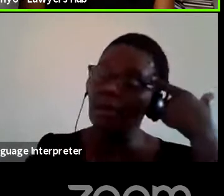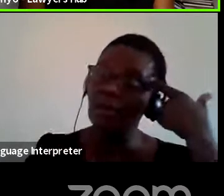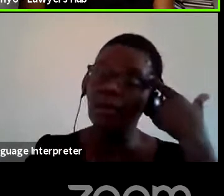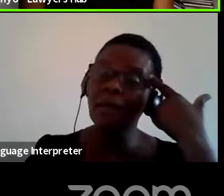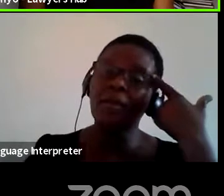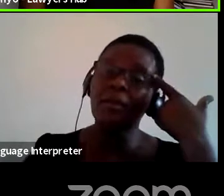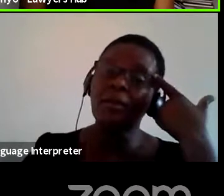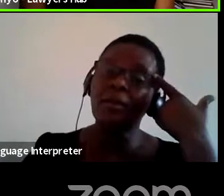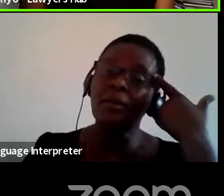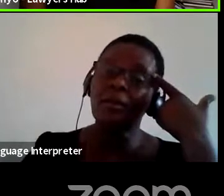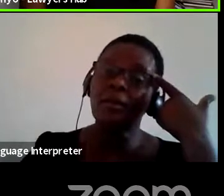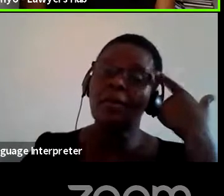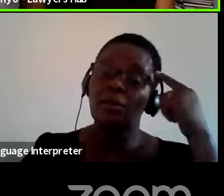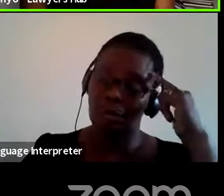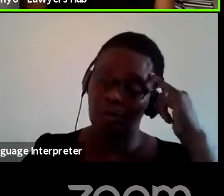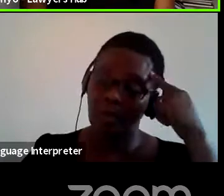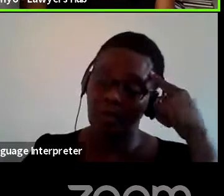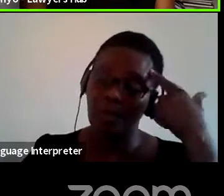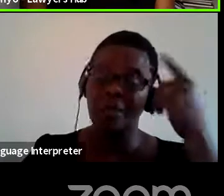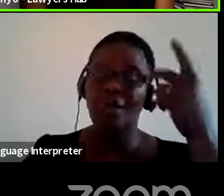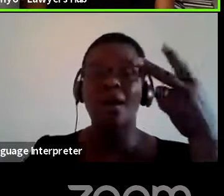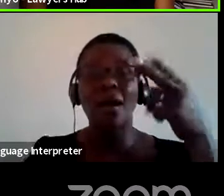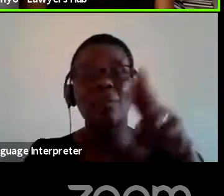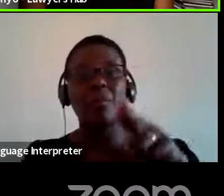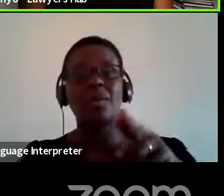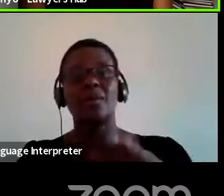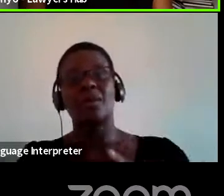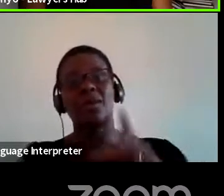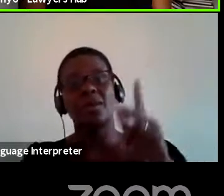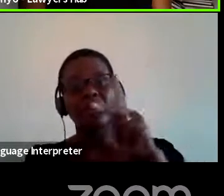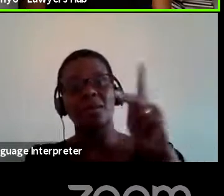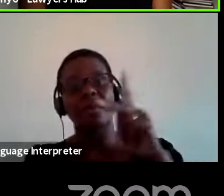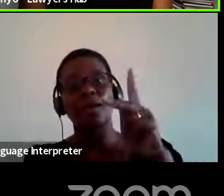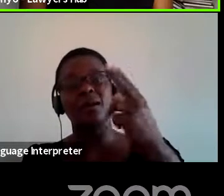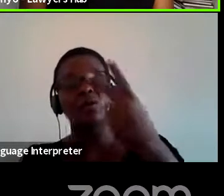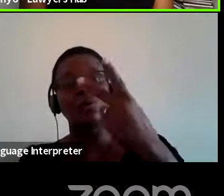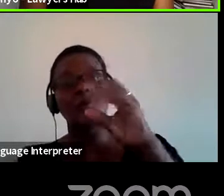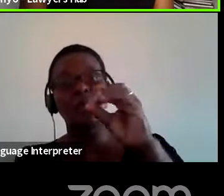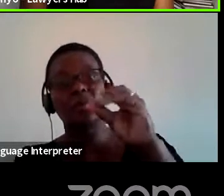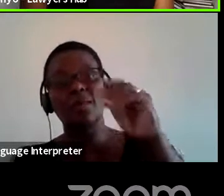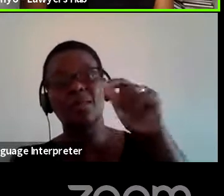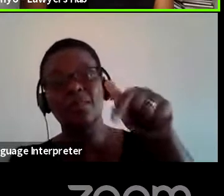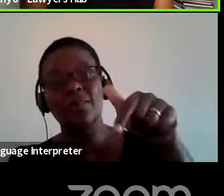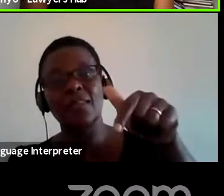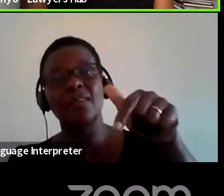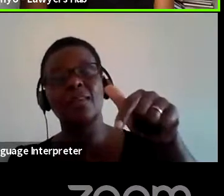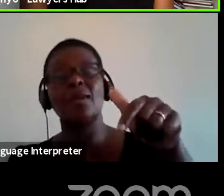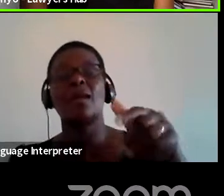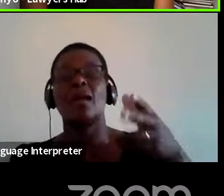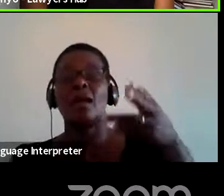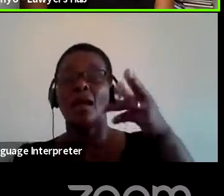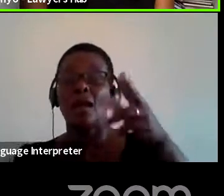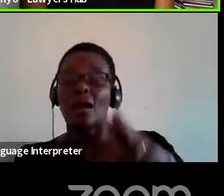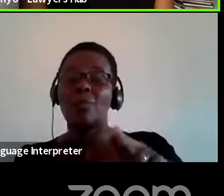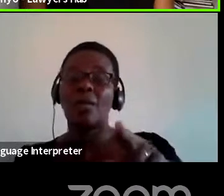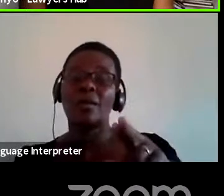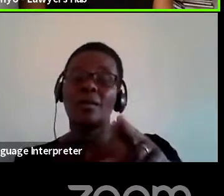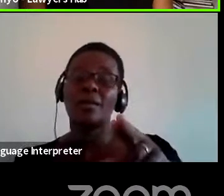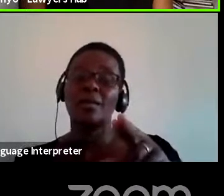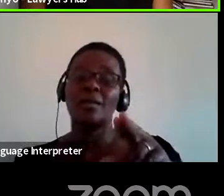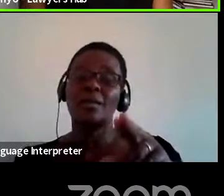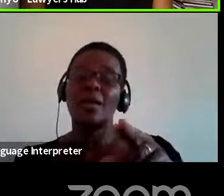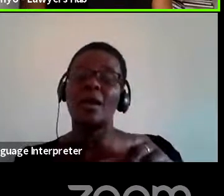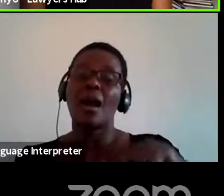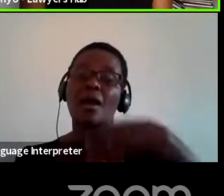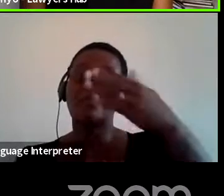we thought through what happened in Kenya for 2007 with the conflict in after the election, the post-election violence.